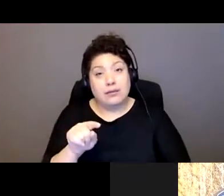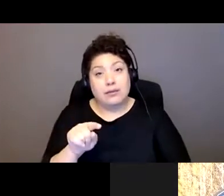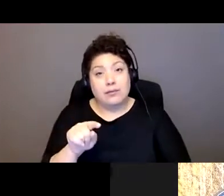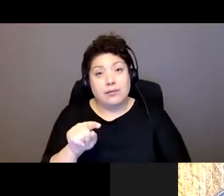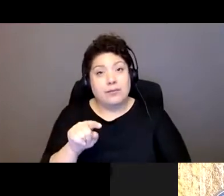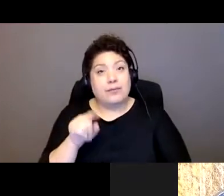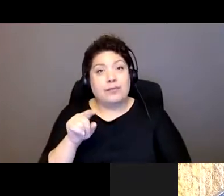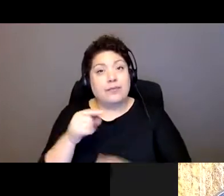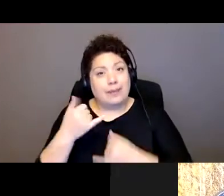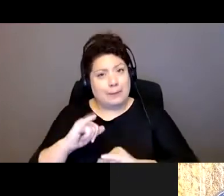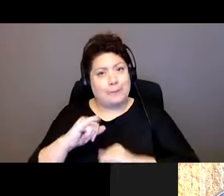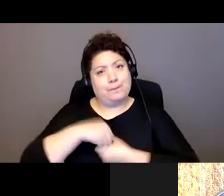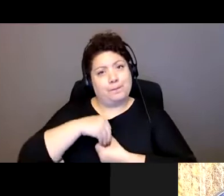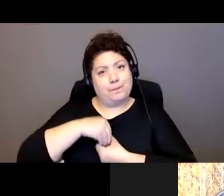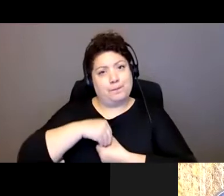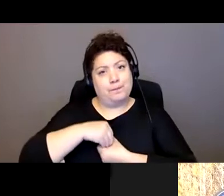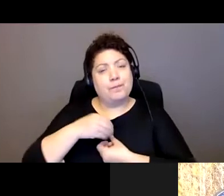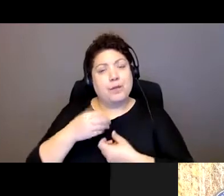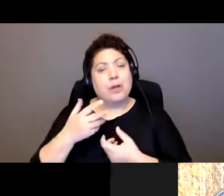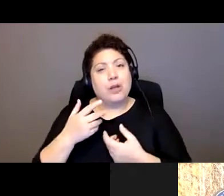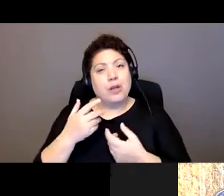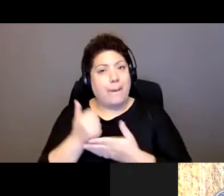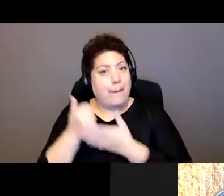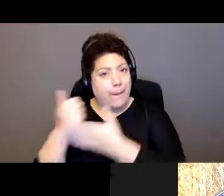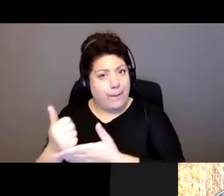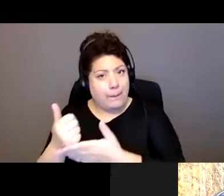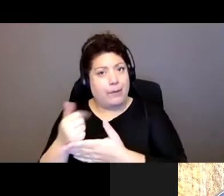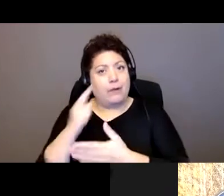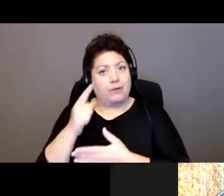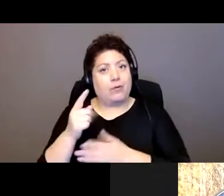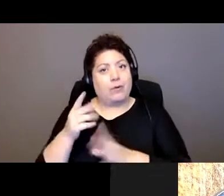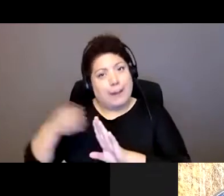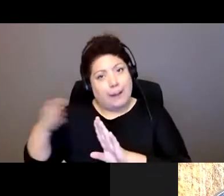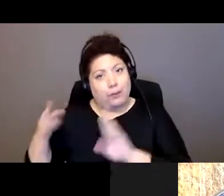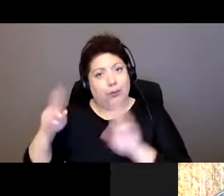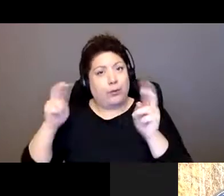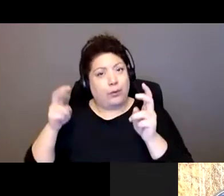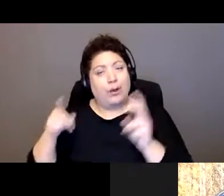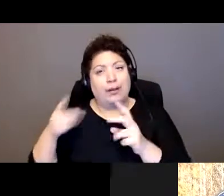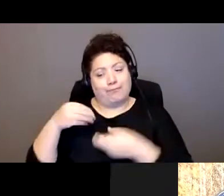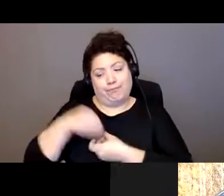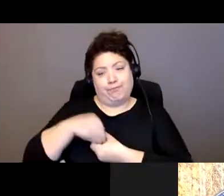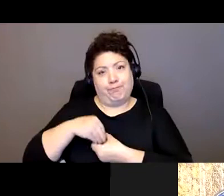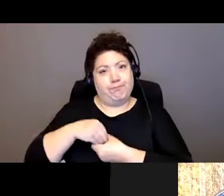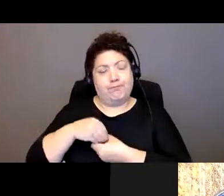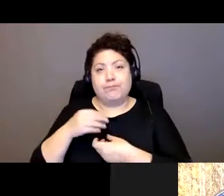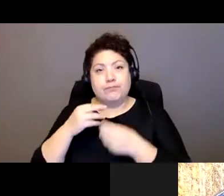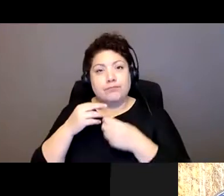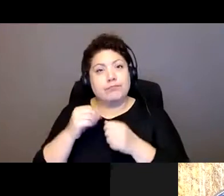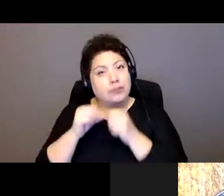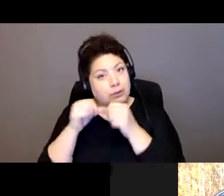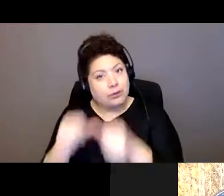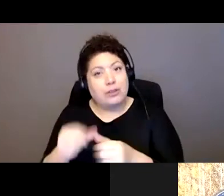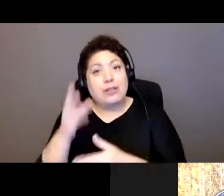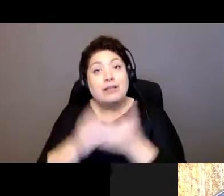didn't lose that momentum of helping your neighbor. That's what I'm saying. And there's a lot that's